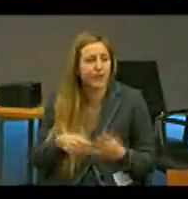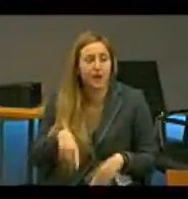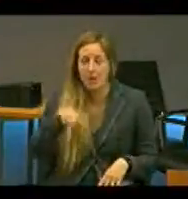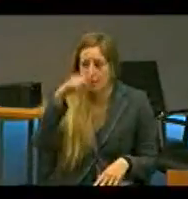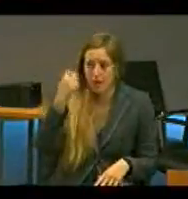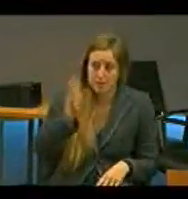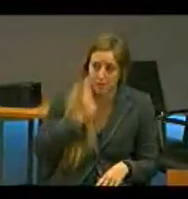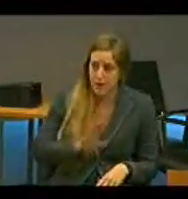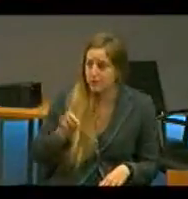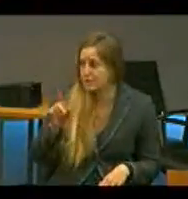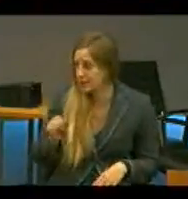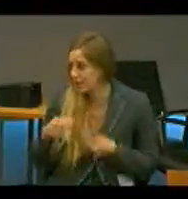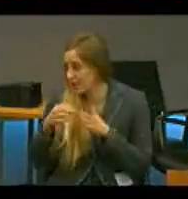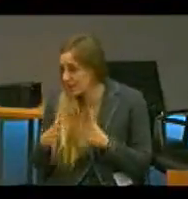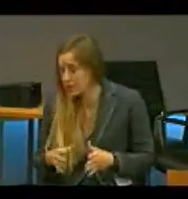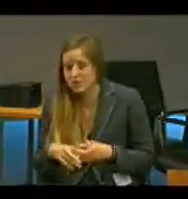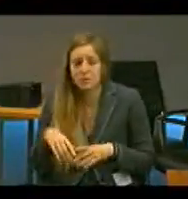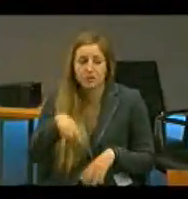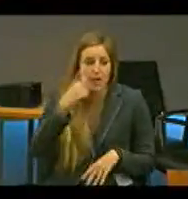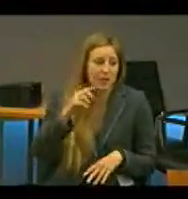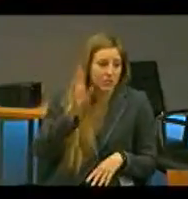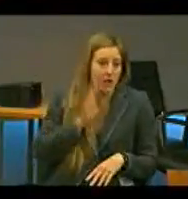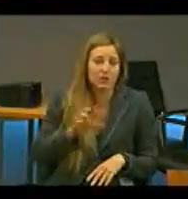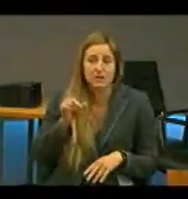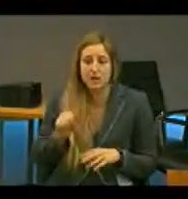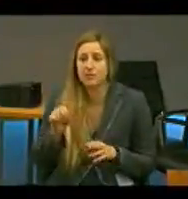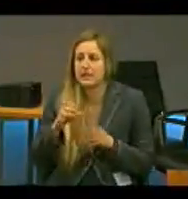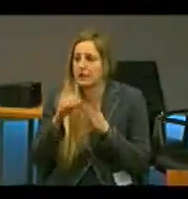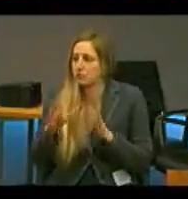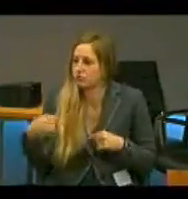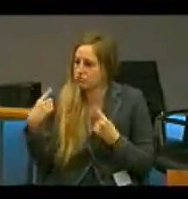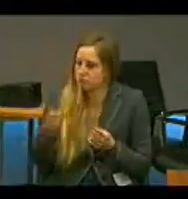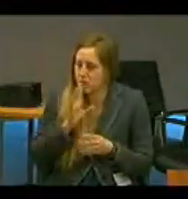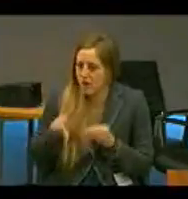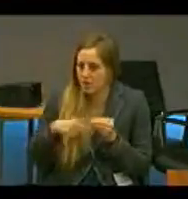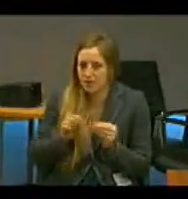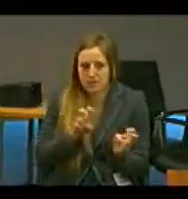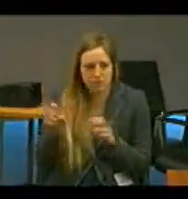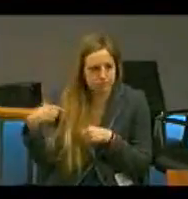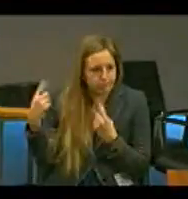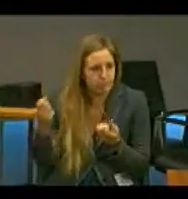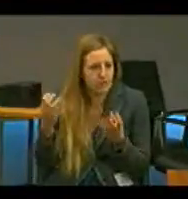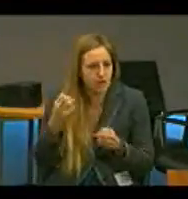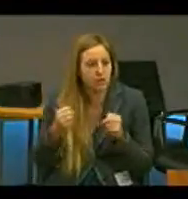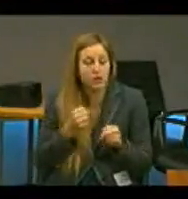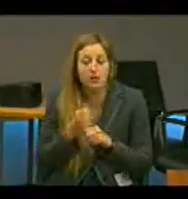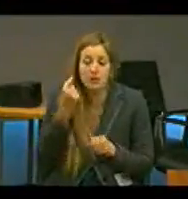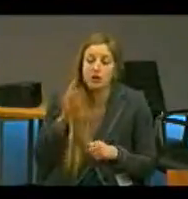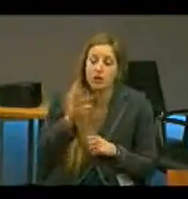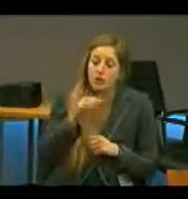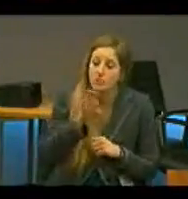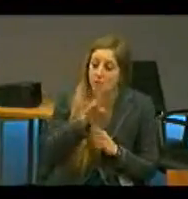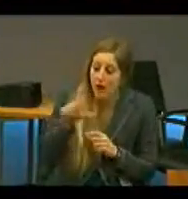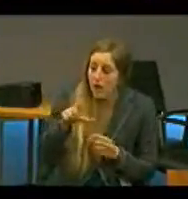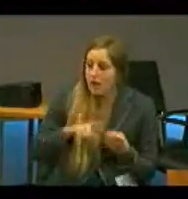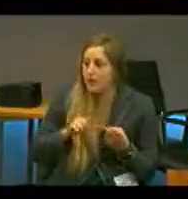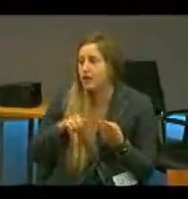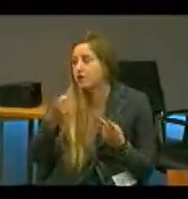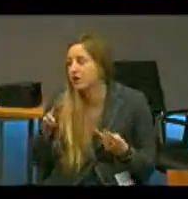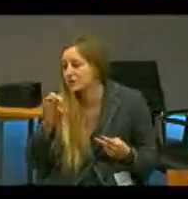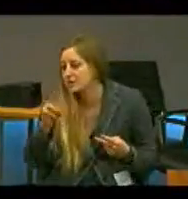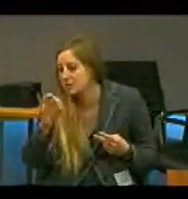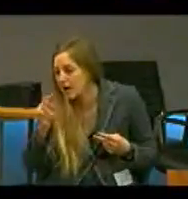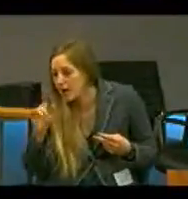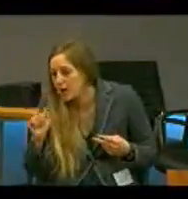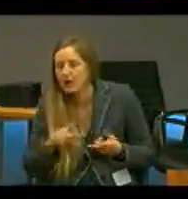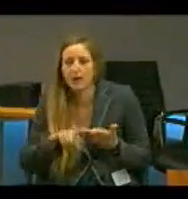disabled educators have been talking about this issue for decades. People like Talila Lewis, Chris Bell, Dr. Subini Amana, Catherine Perez, and